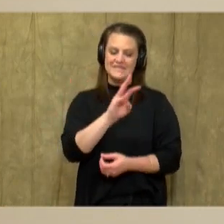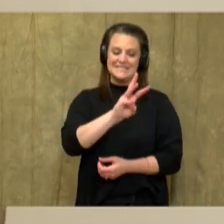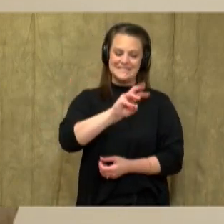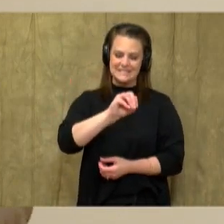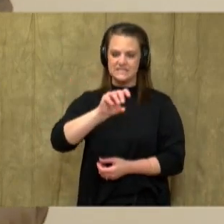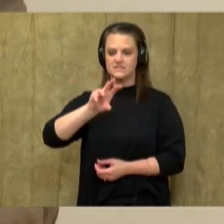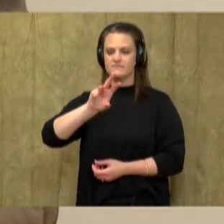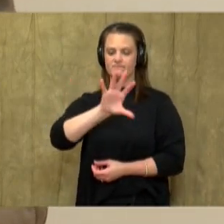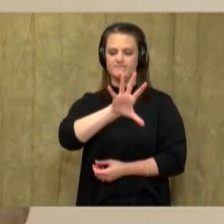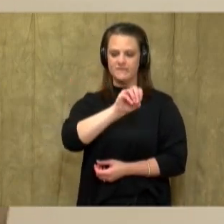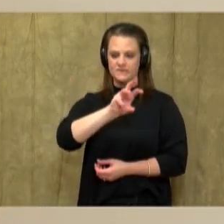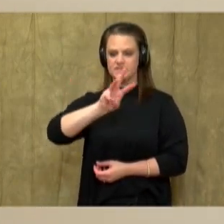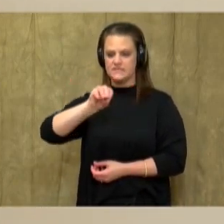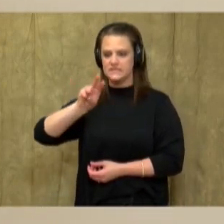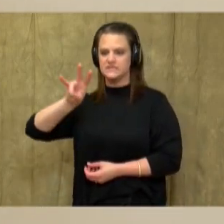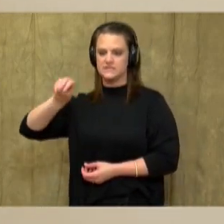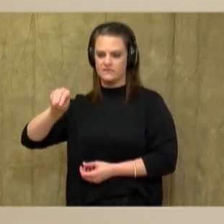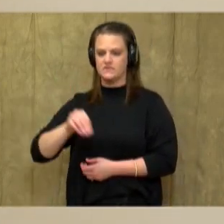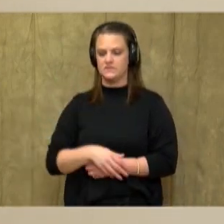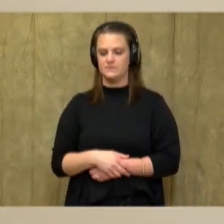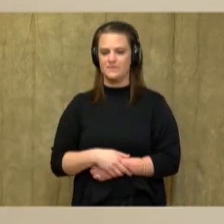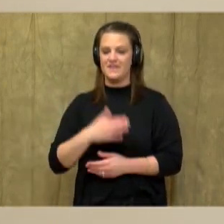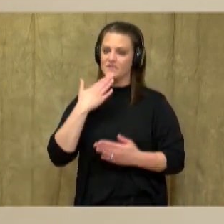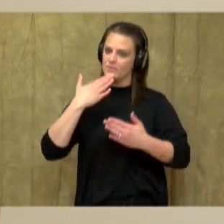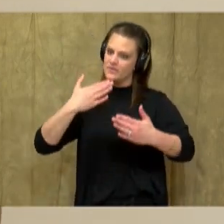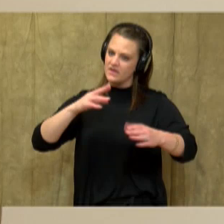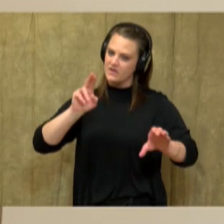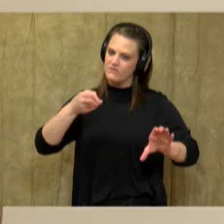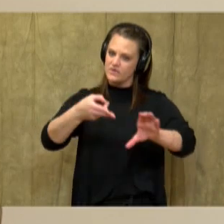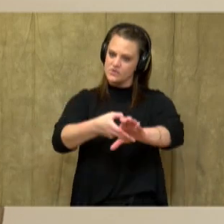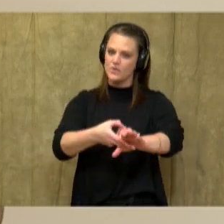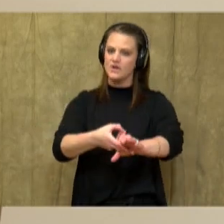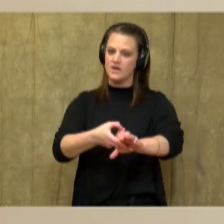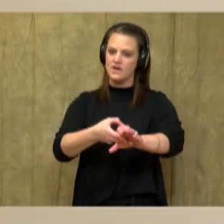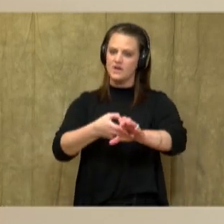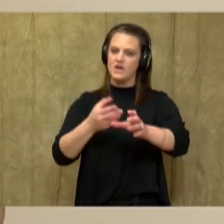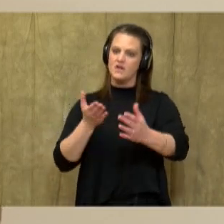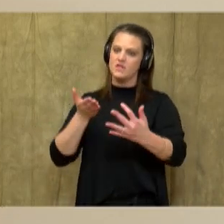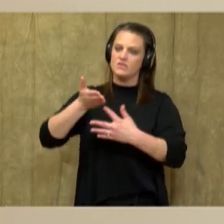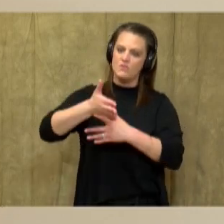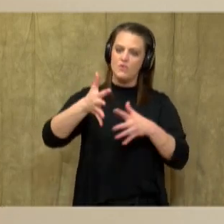and 70s. So I want to thank you for joining me through